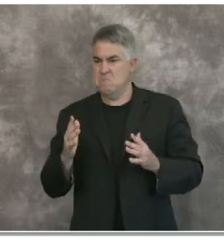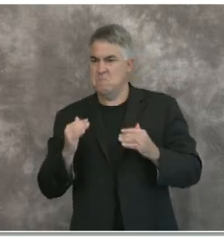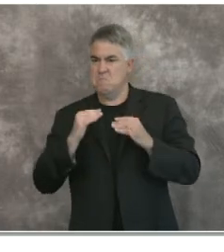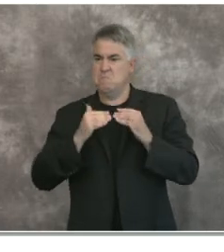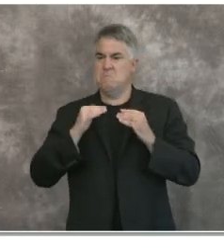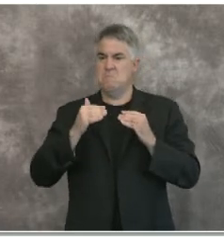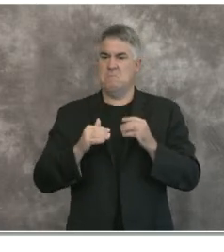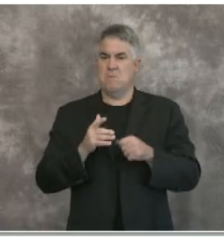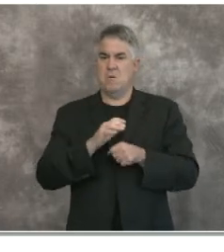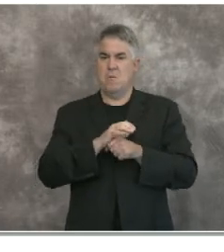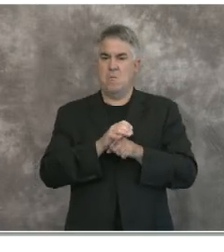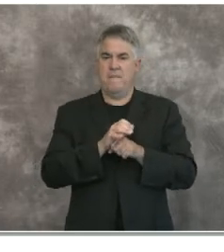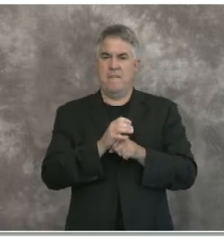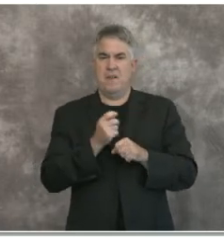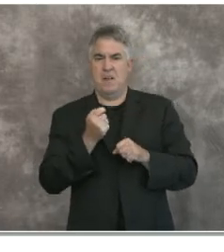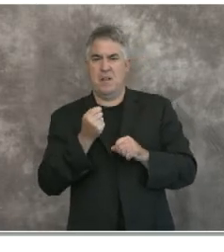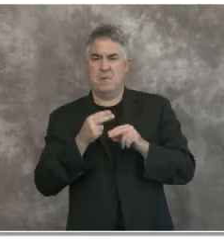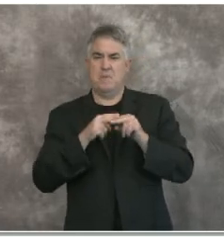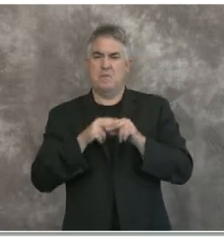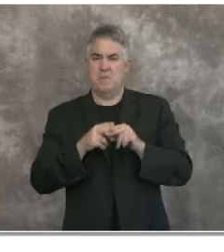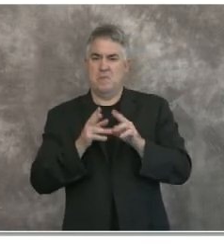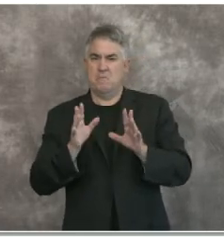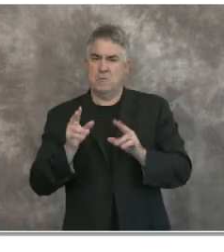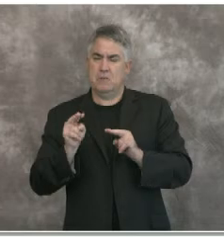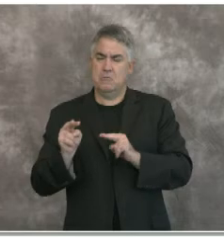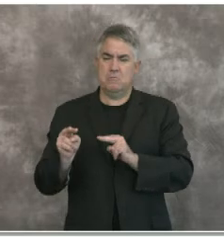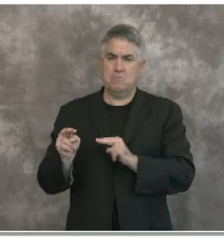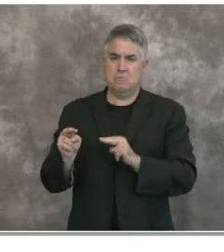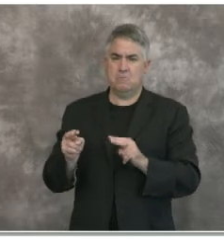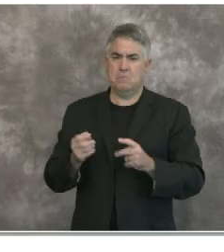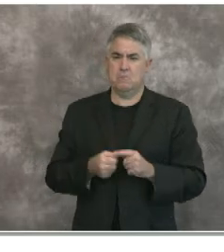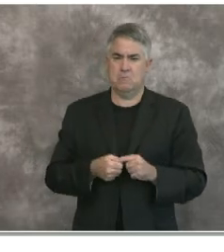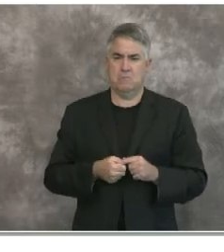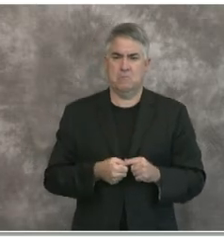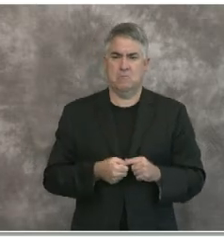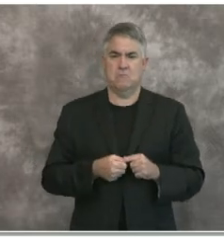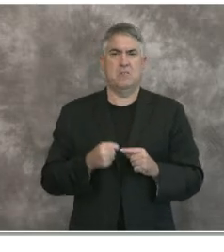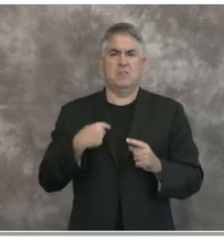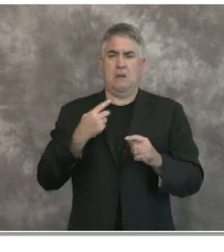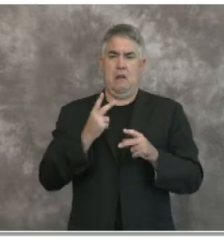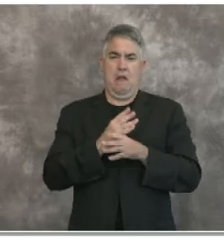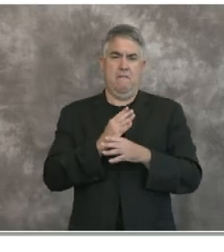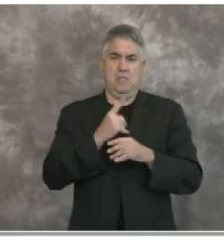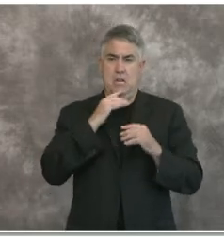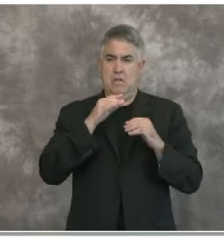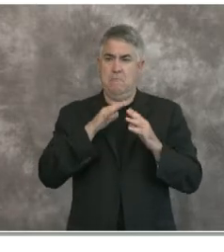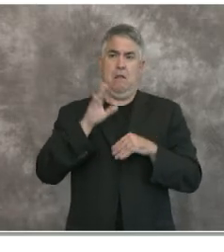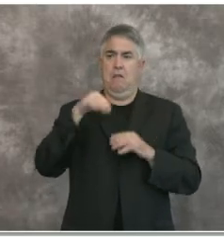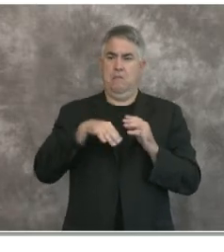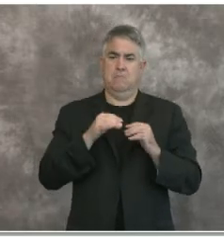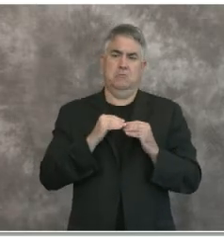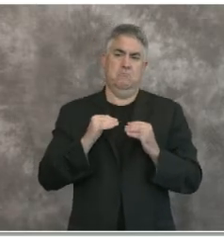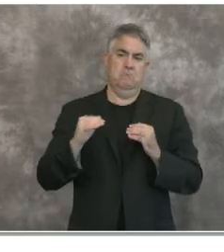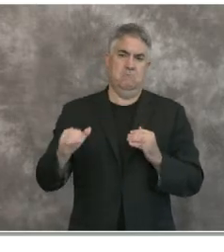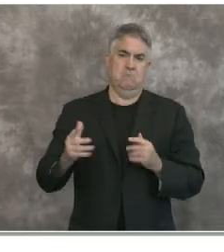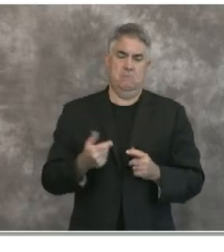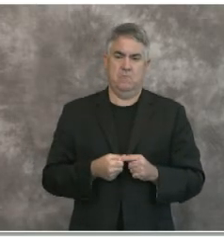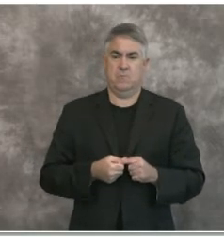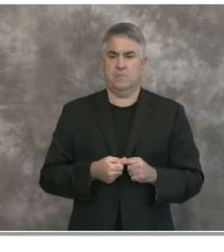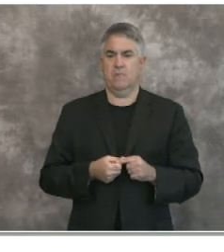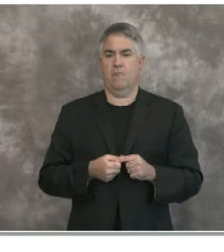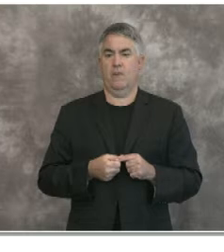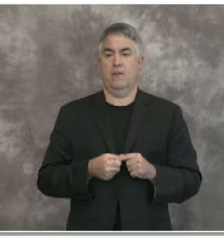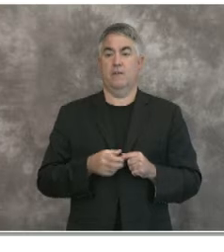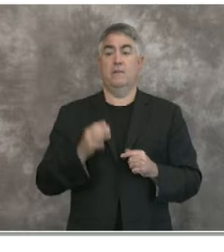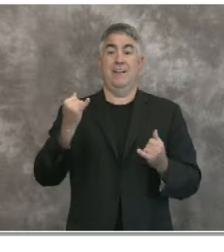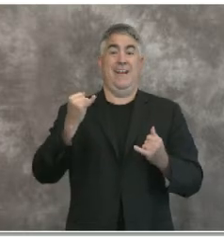than yesterday, but again, you can see over the last month holding relatively stable and flat. Next, we're going to look at our ICU